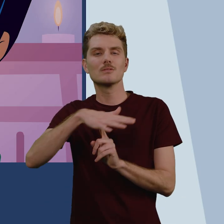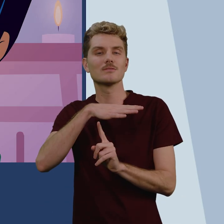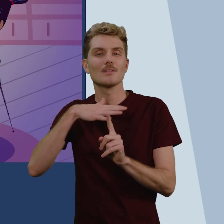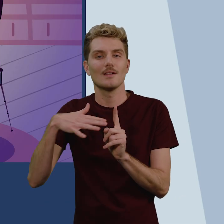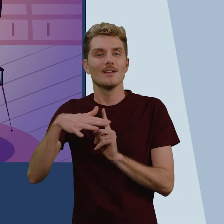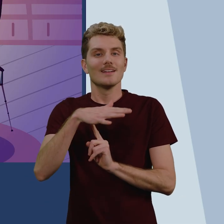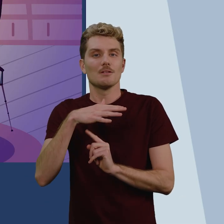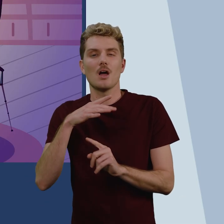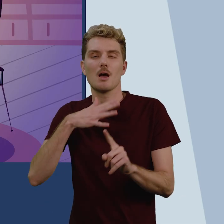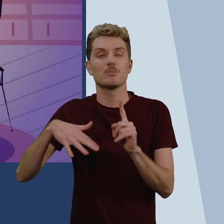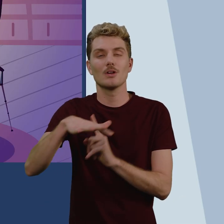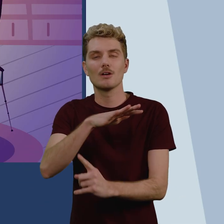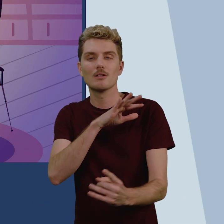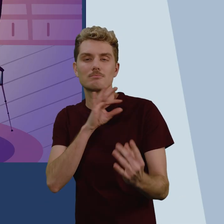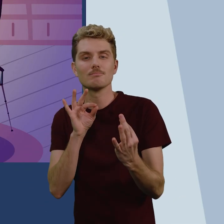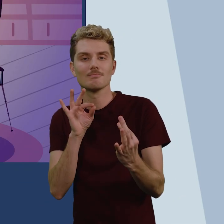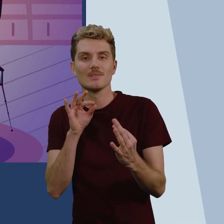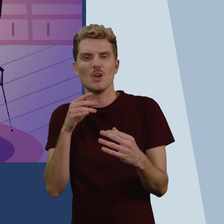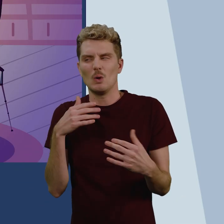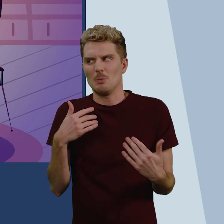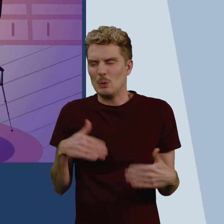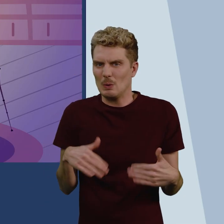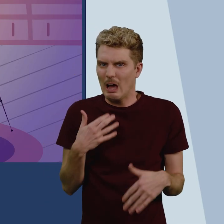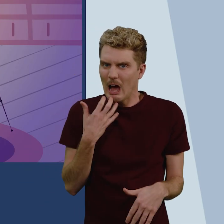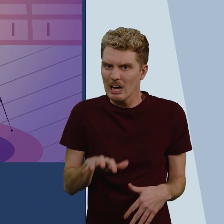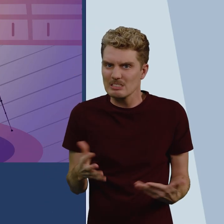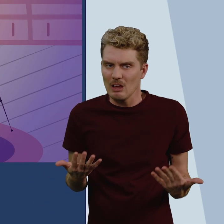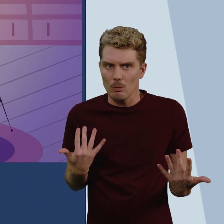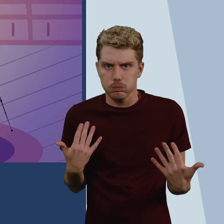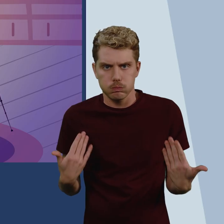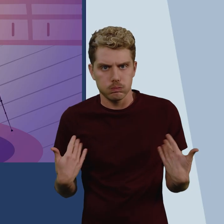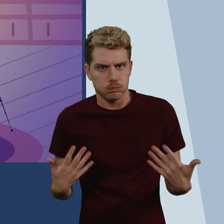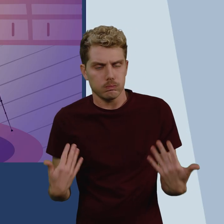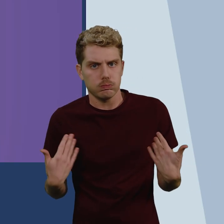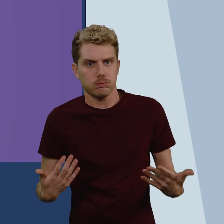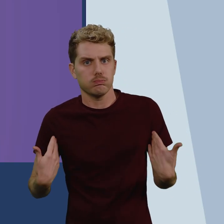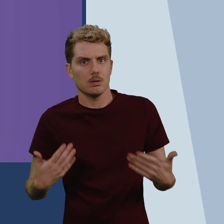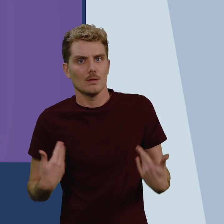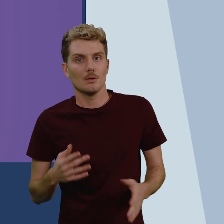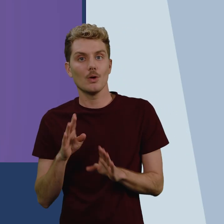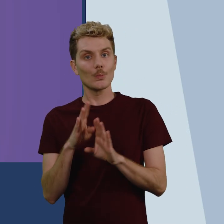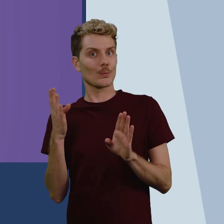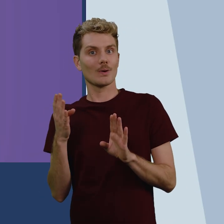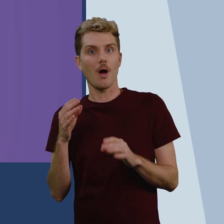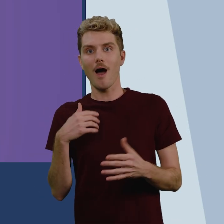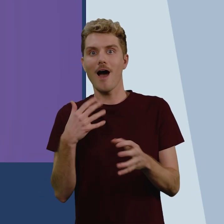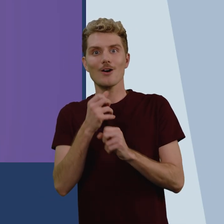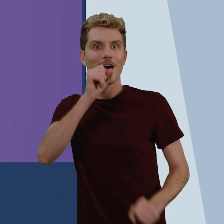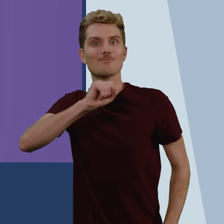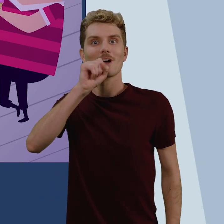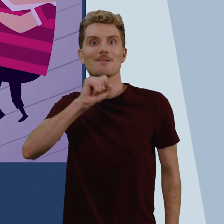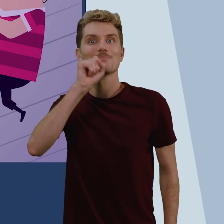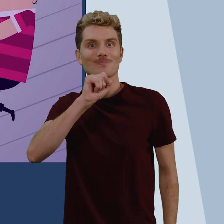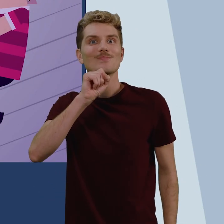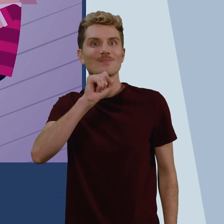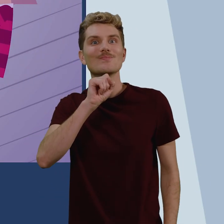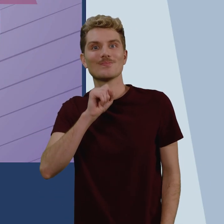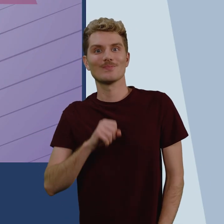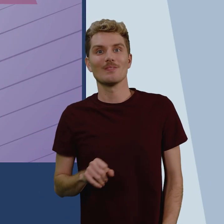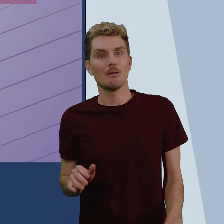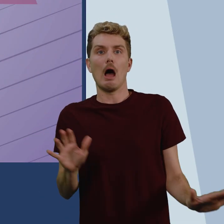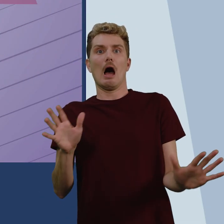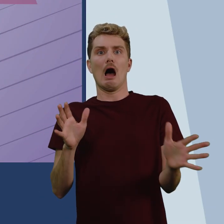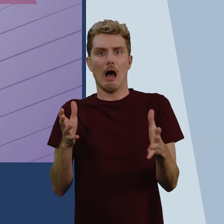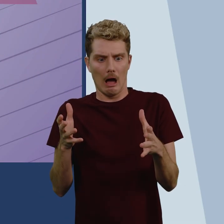Atmosphere. Atmosphere is right. Whew, it's getting hot in here. I got ice